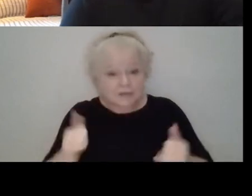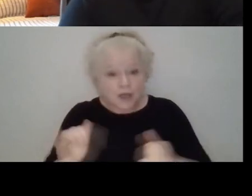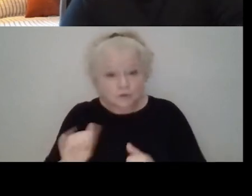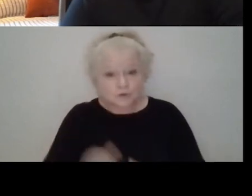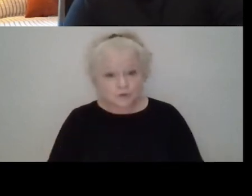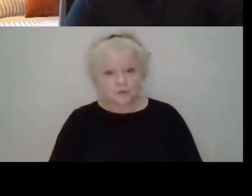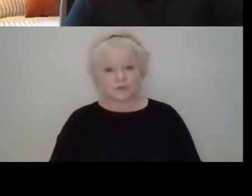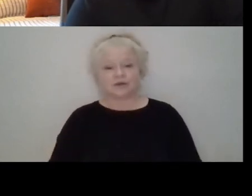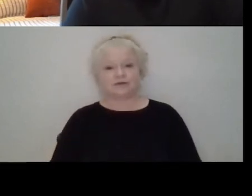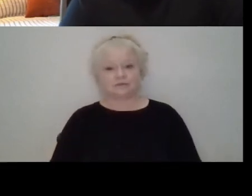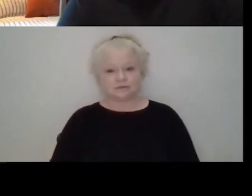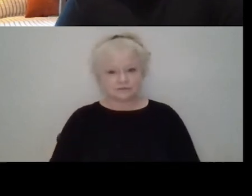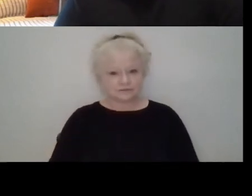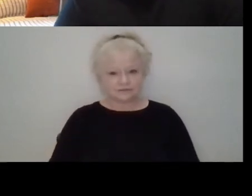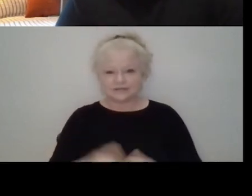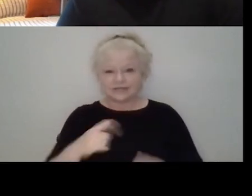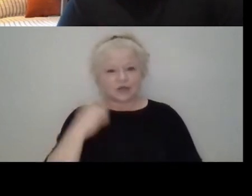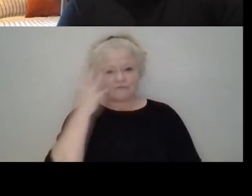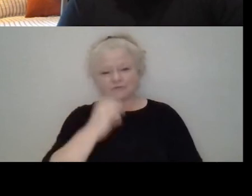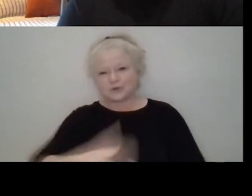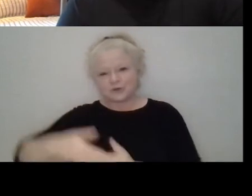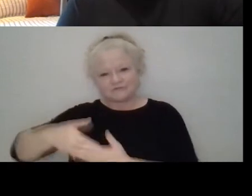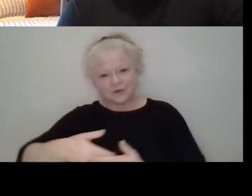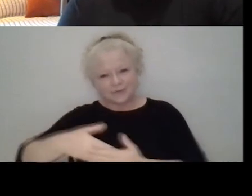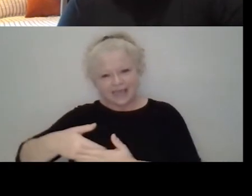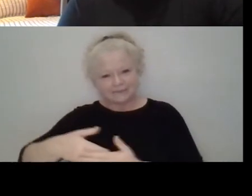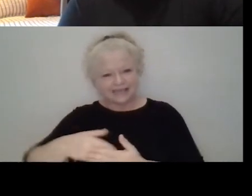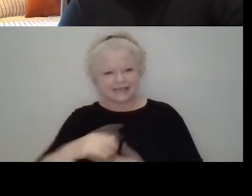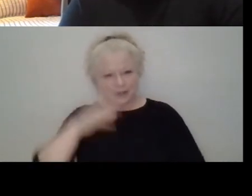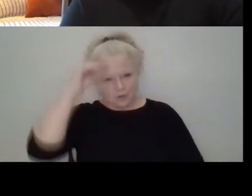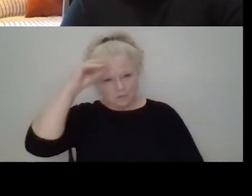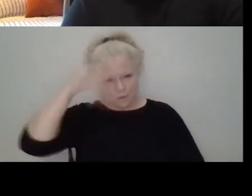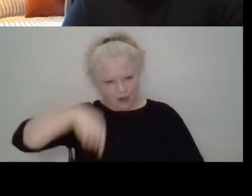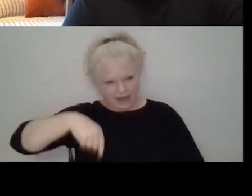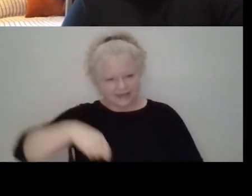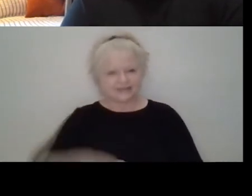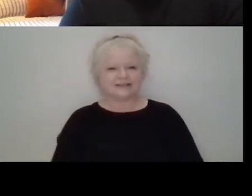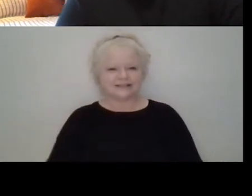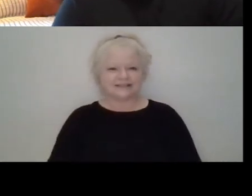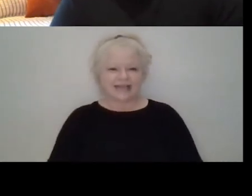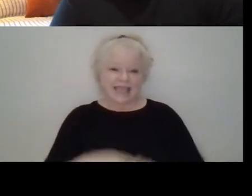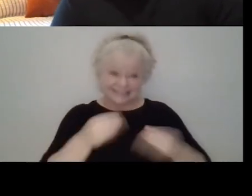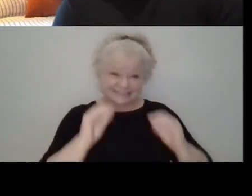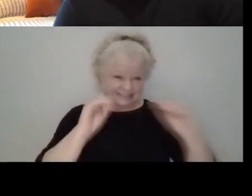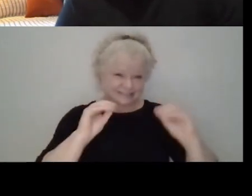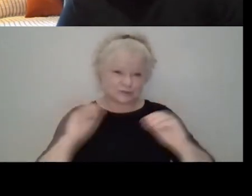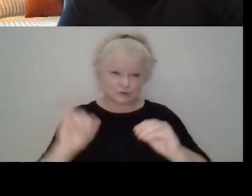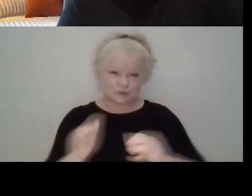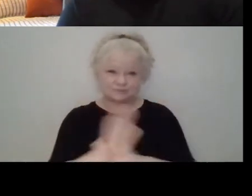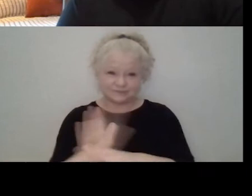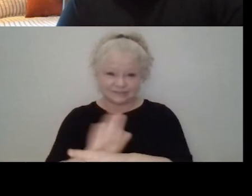Zoom where she's got her the most gorgeous baby Antonio on her lap, and she also teaches. So